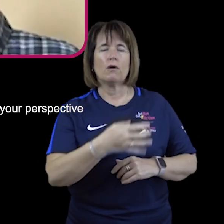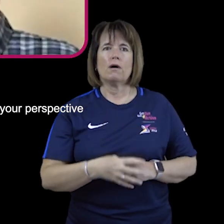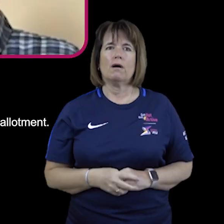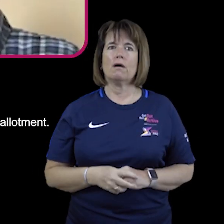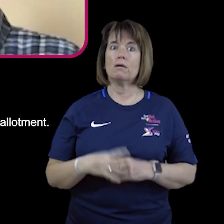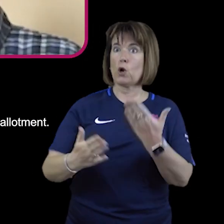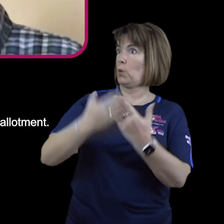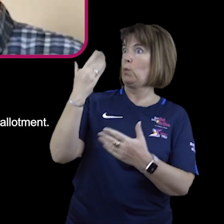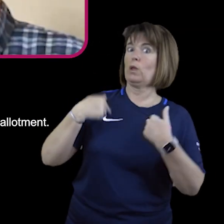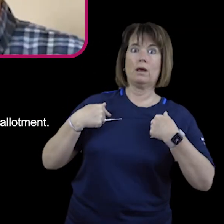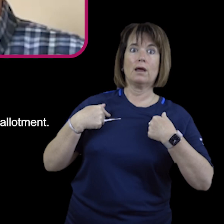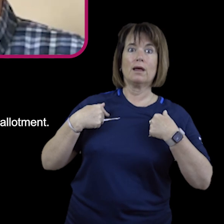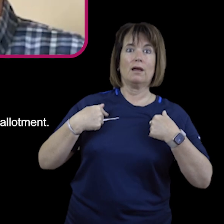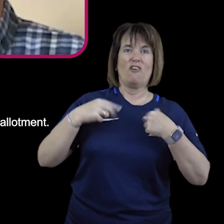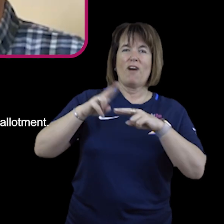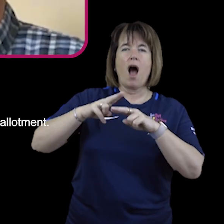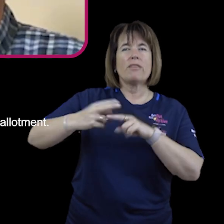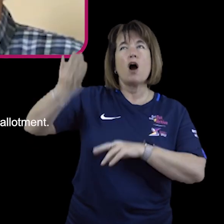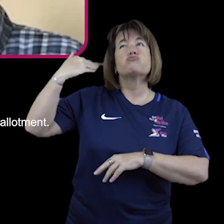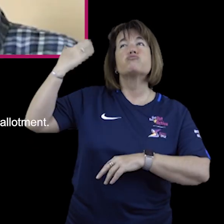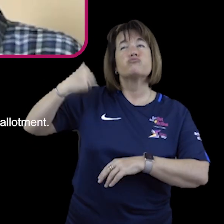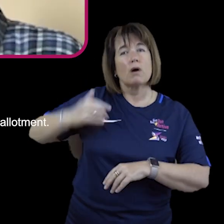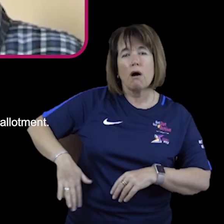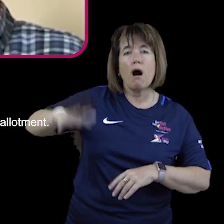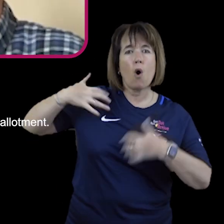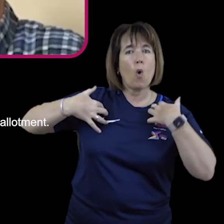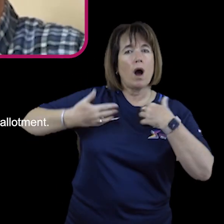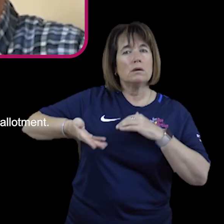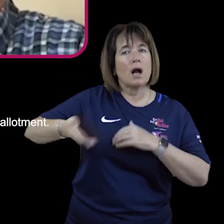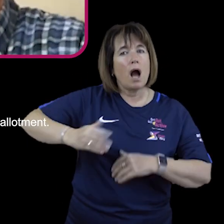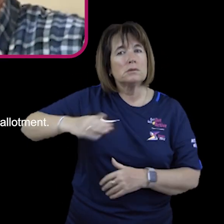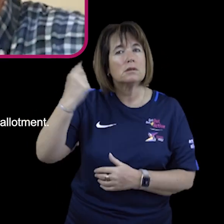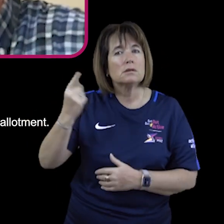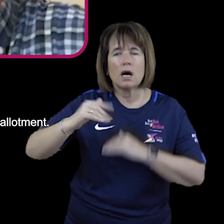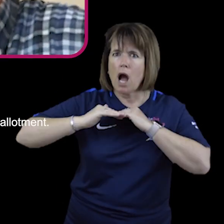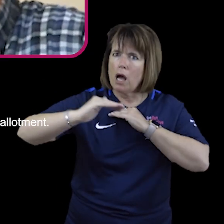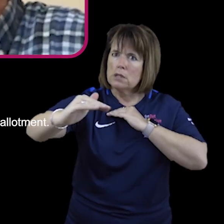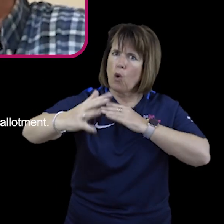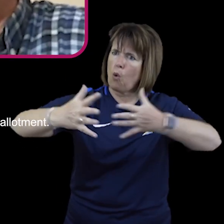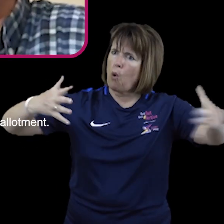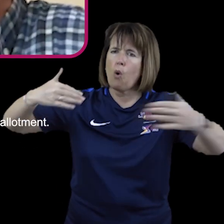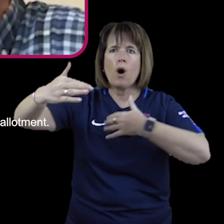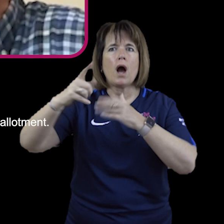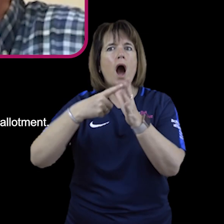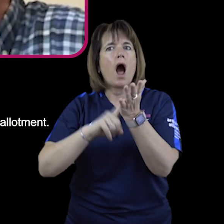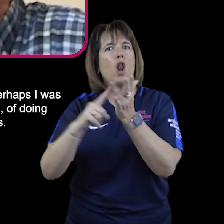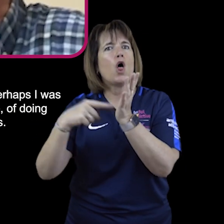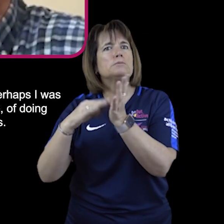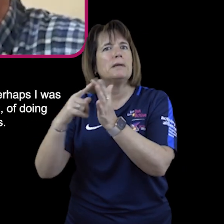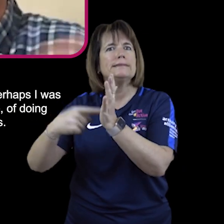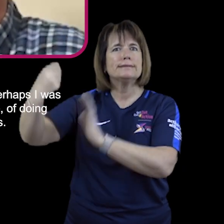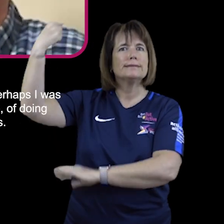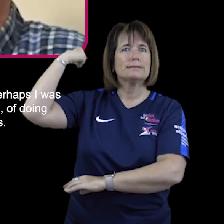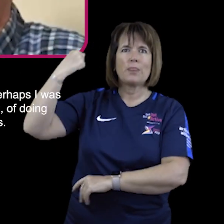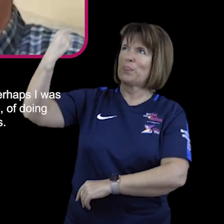hobby? It's quite new. My father was always a very keen gardener, with a big garden, had an allotment. That's